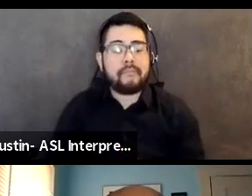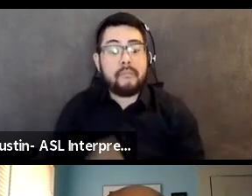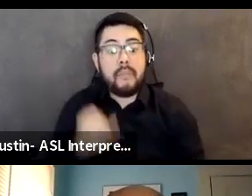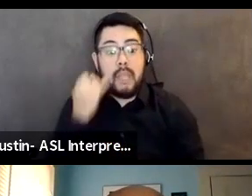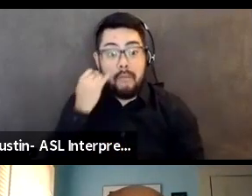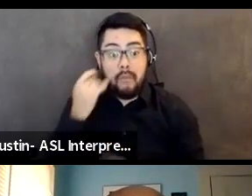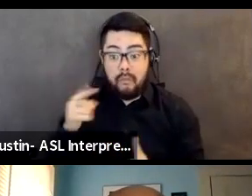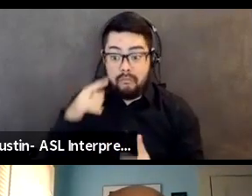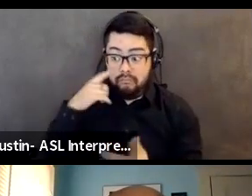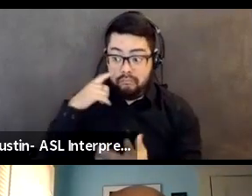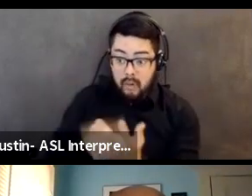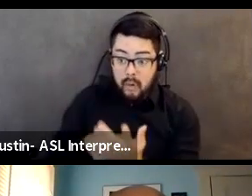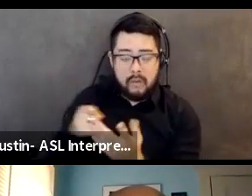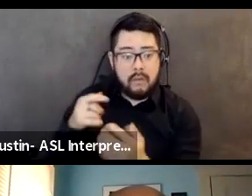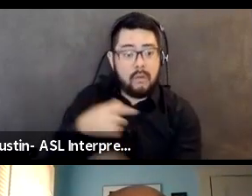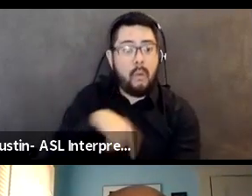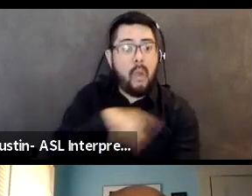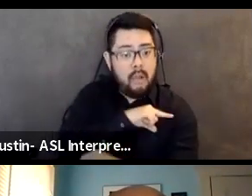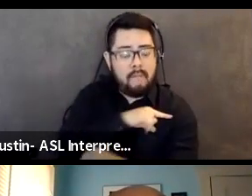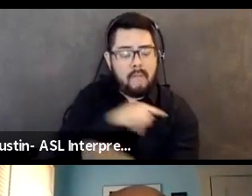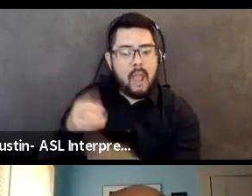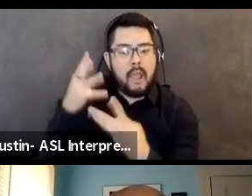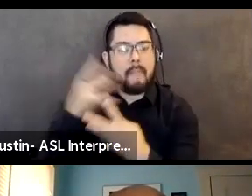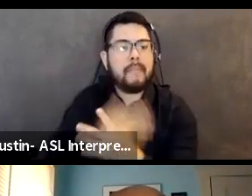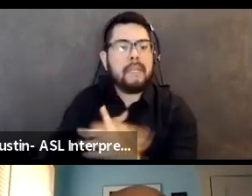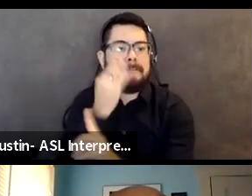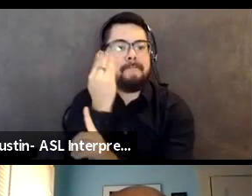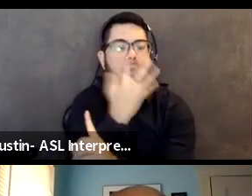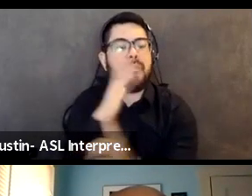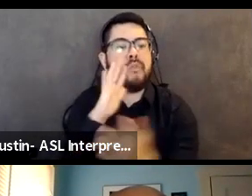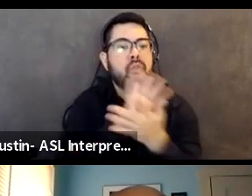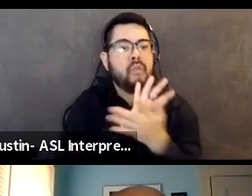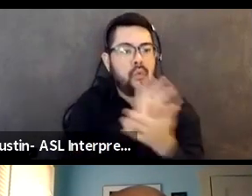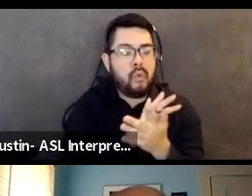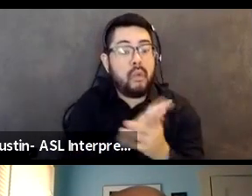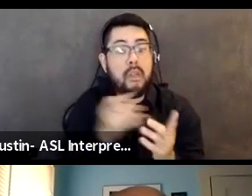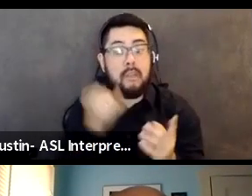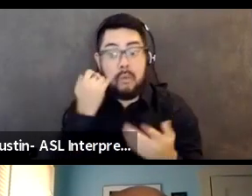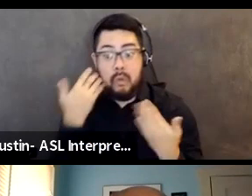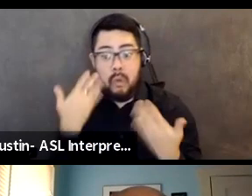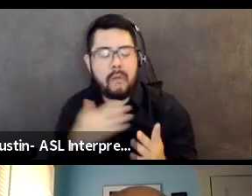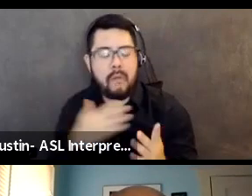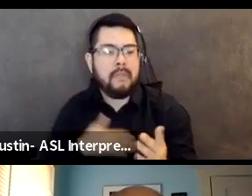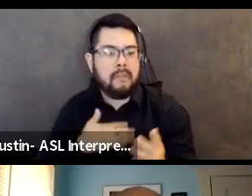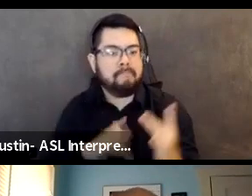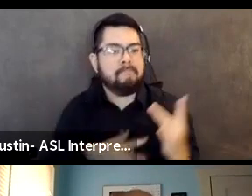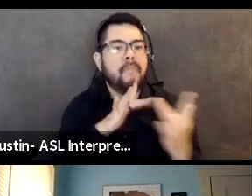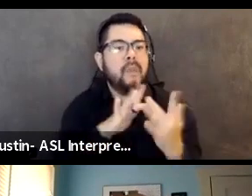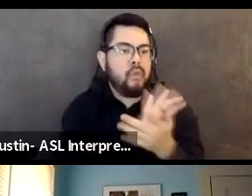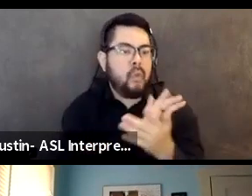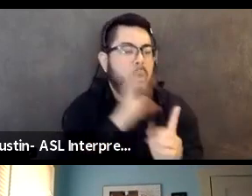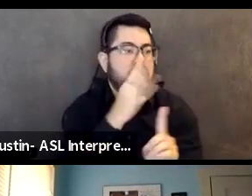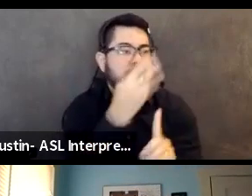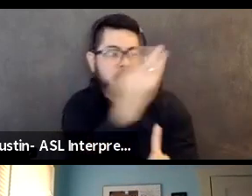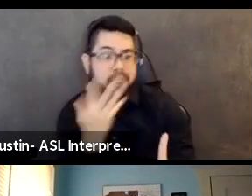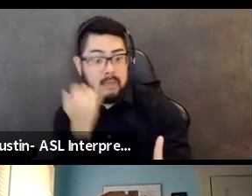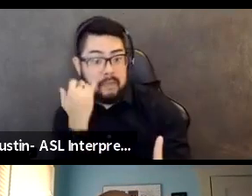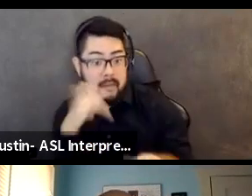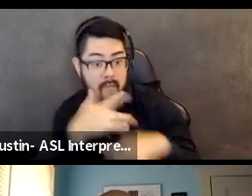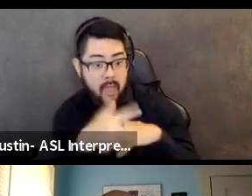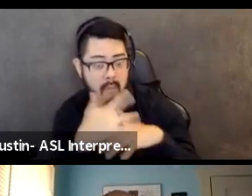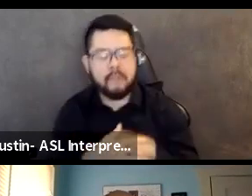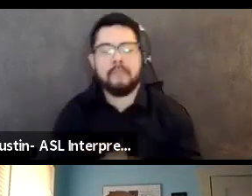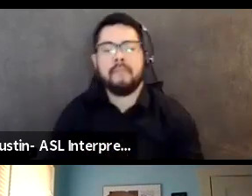directly and the principal or clerk will be able to tell you if you're on that eligibility list if you would like more information please visit our